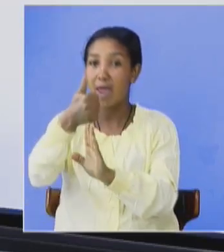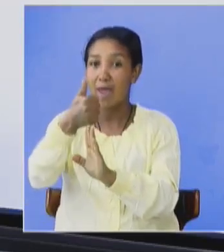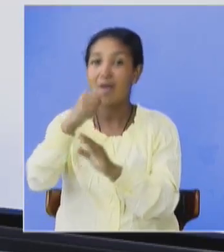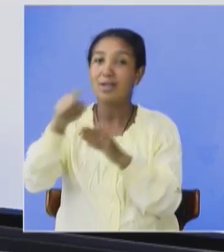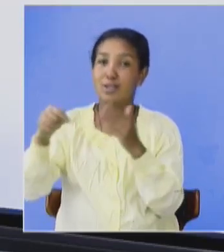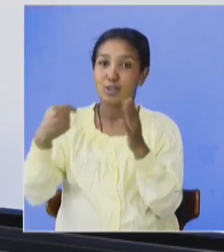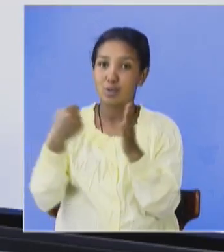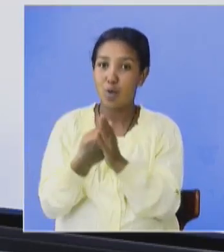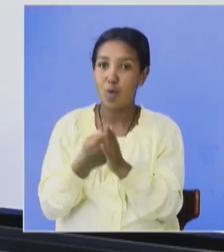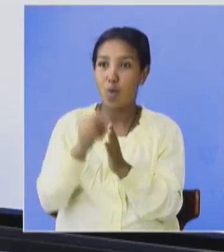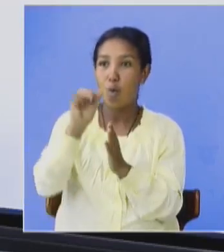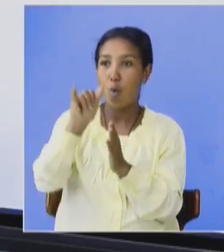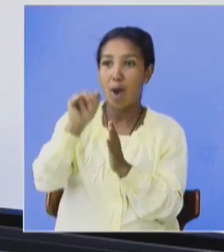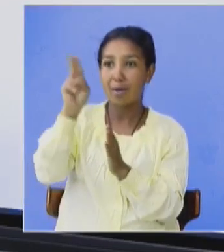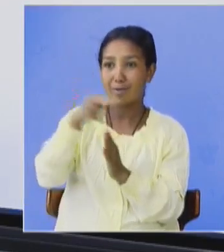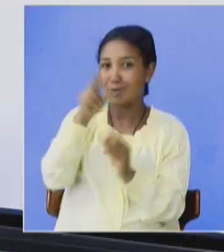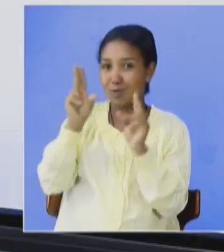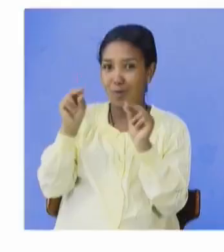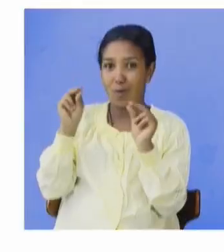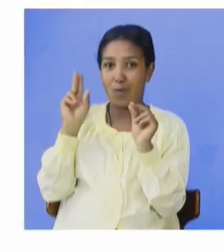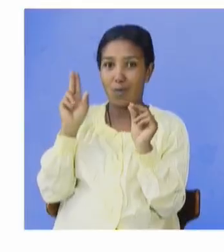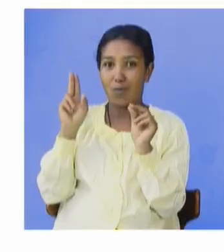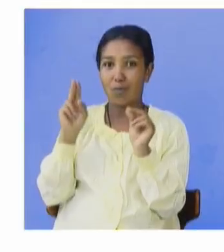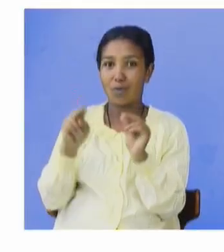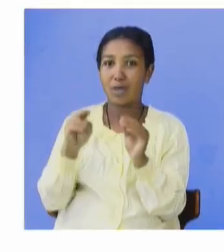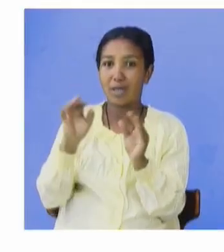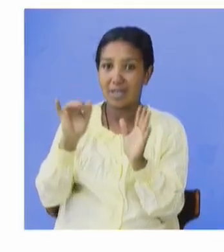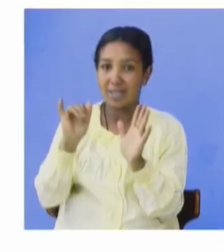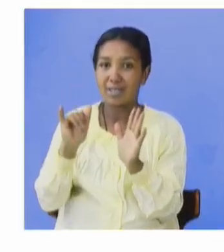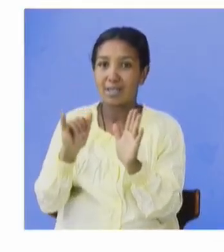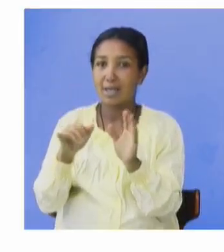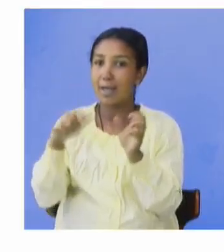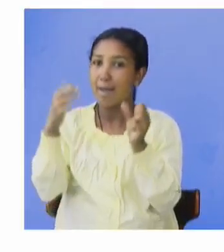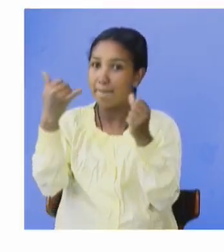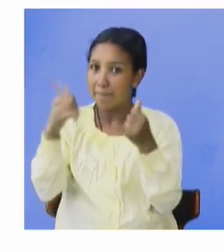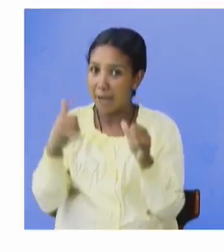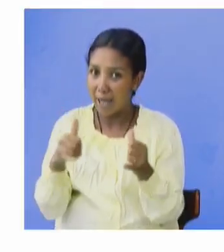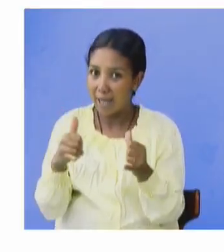So we don't cancel y so easily. Play,